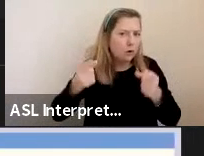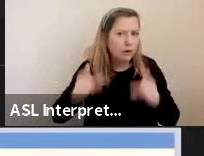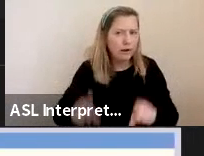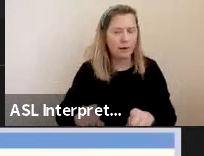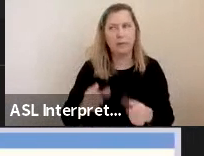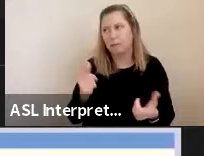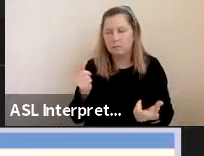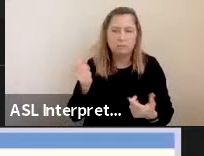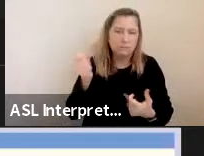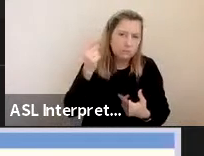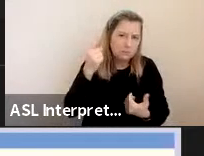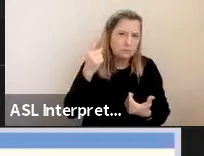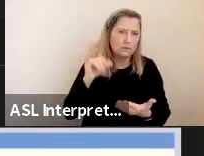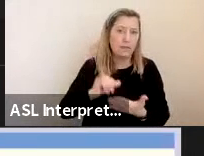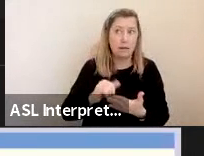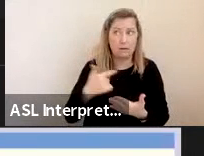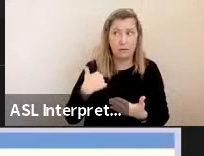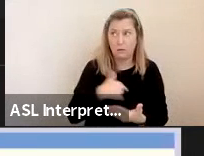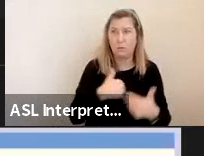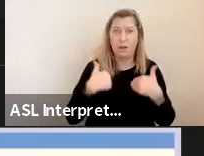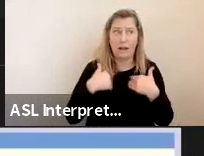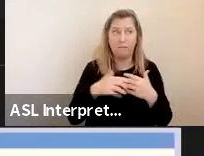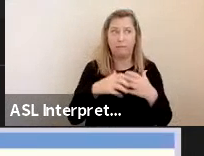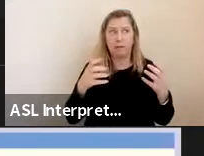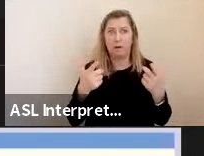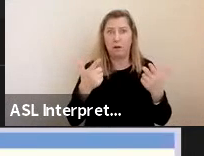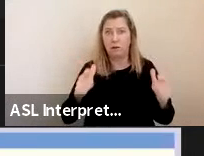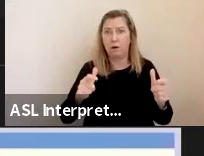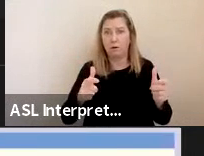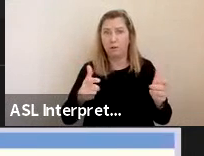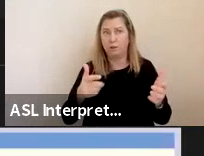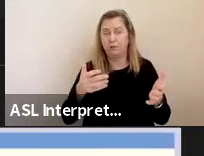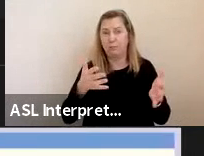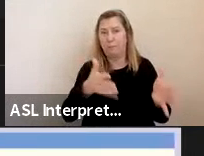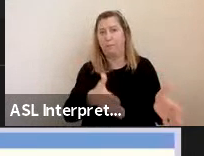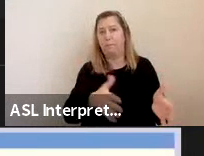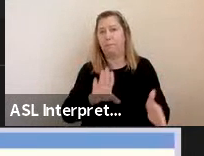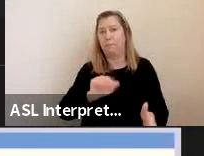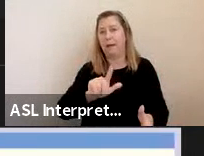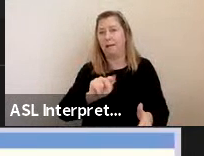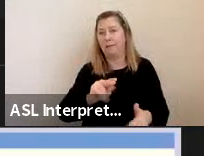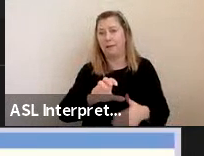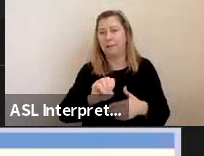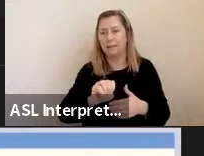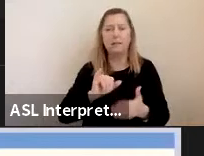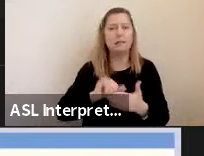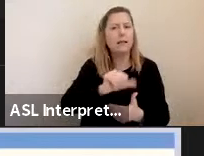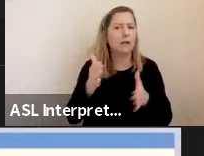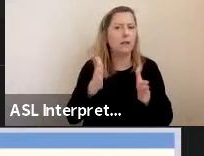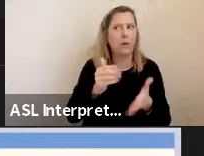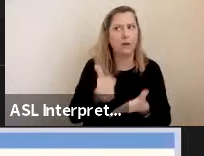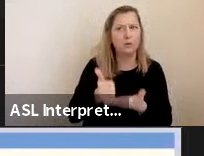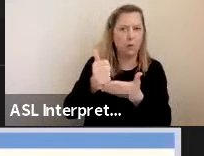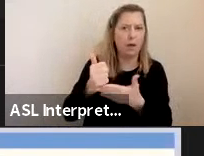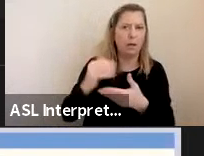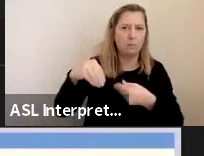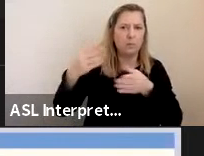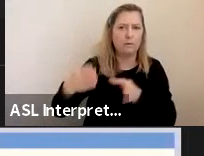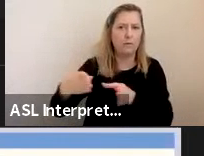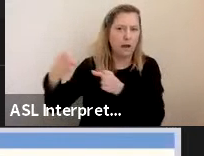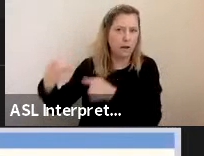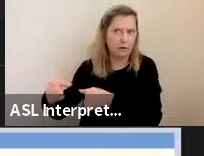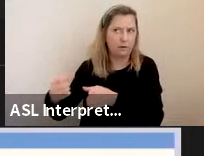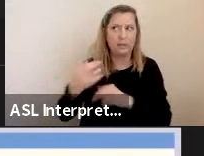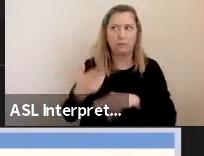especially given the fact that we do have large balances, and this would be another way of helping providers